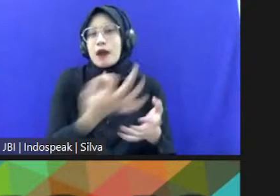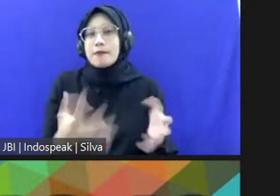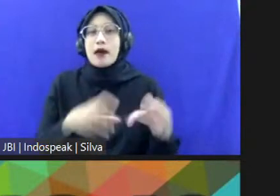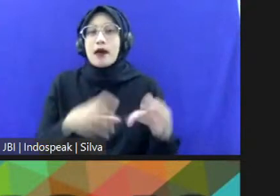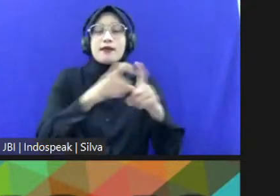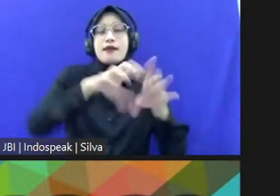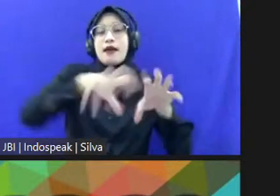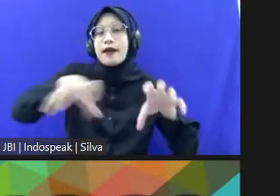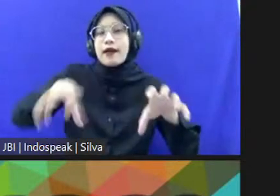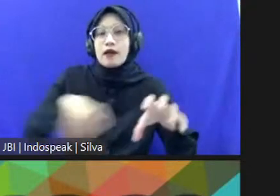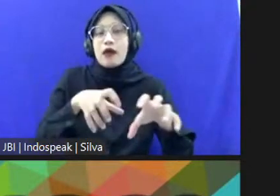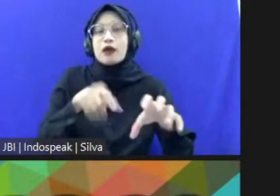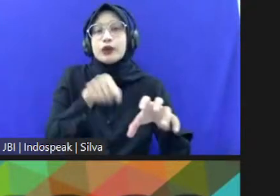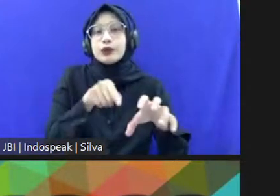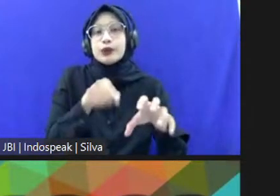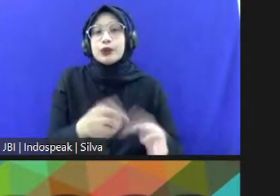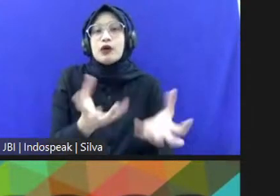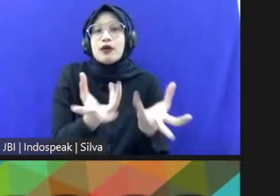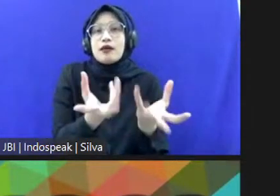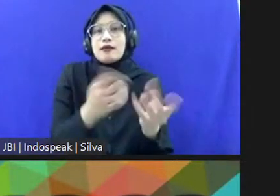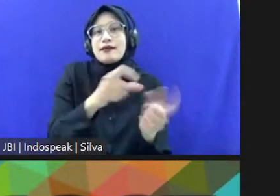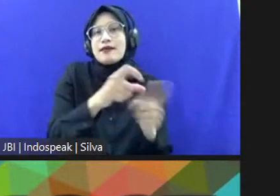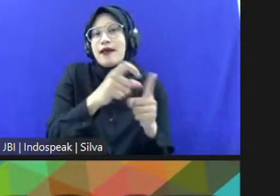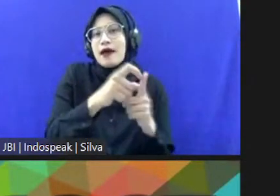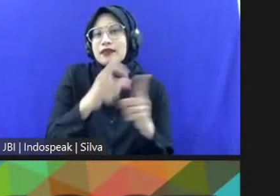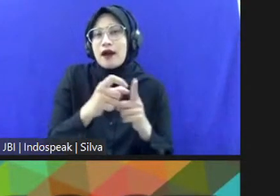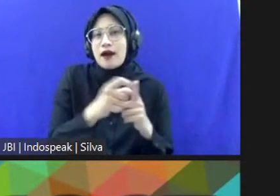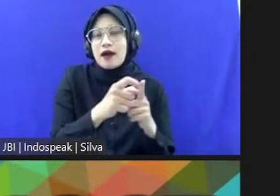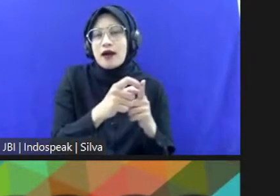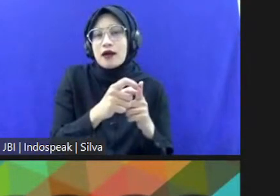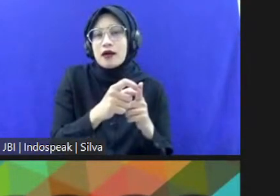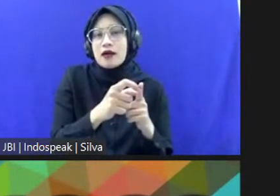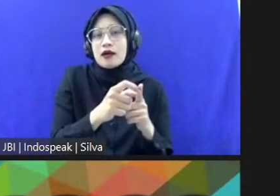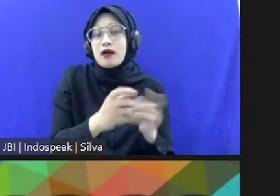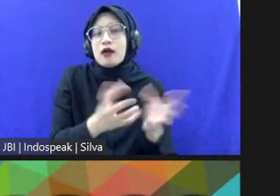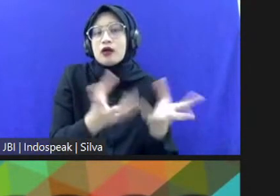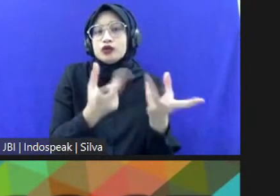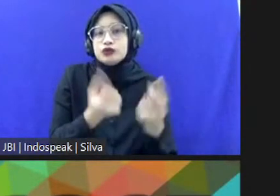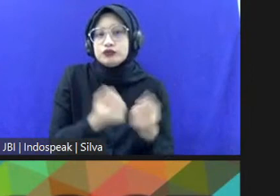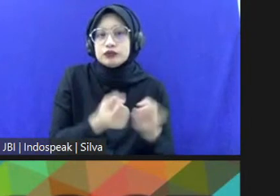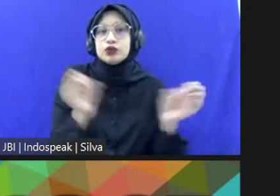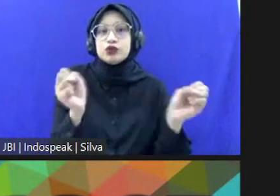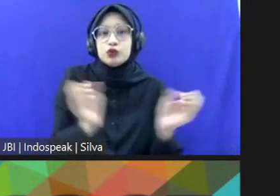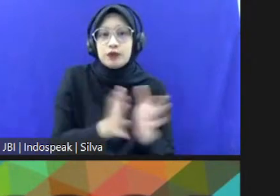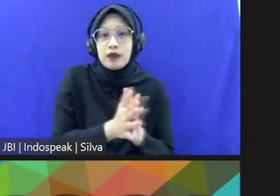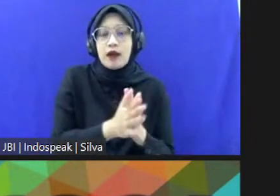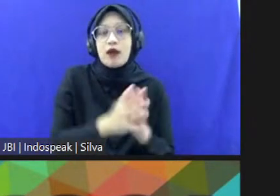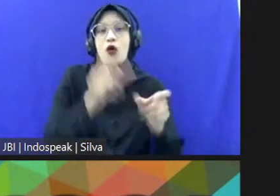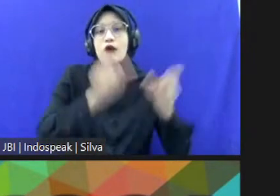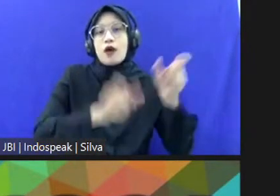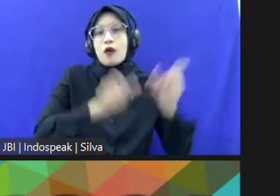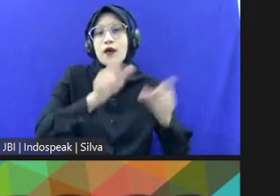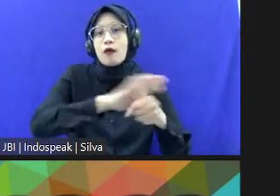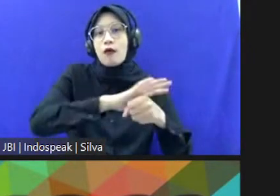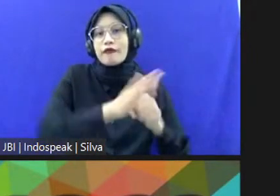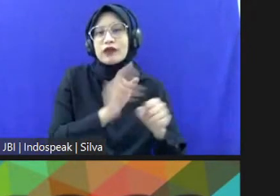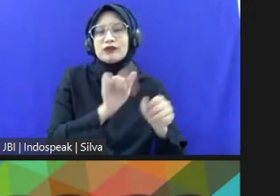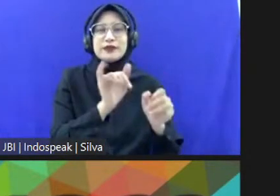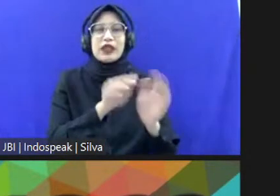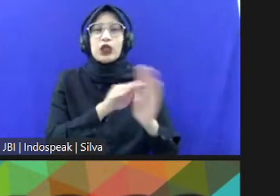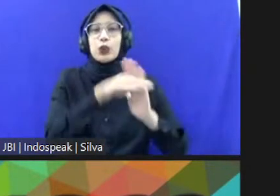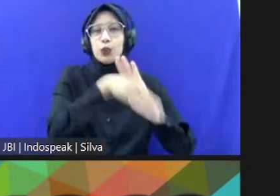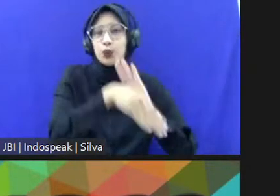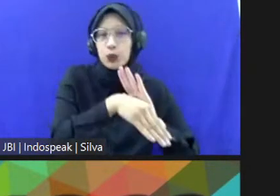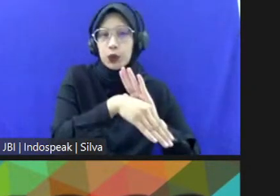of positive cases also were concealed at the time. Because why? The central government wanted to